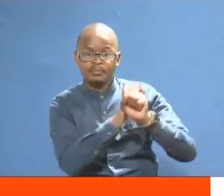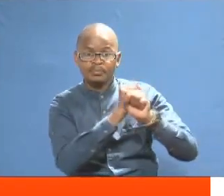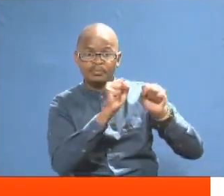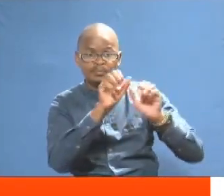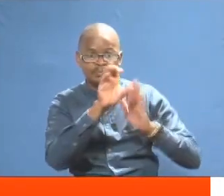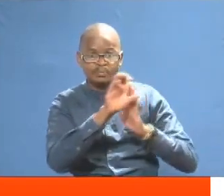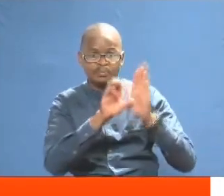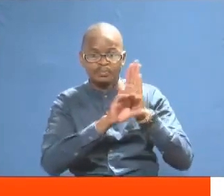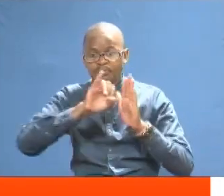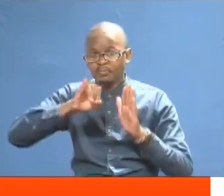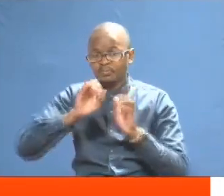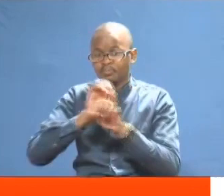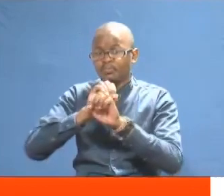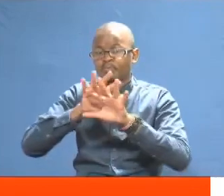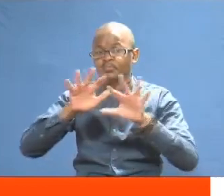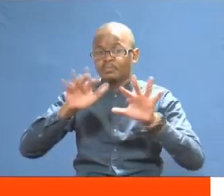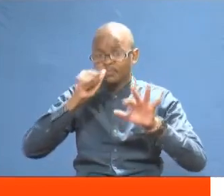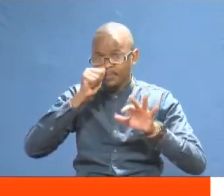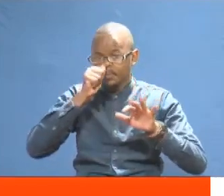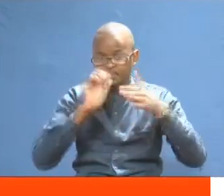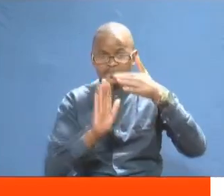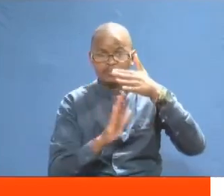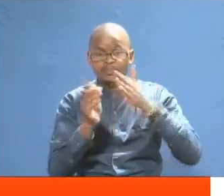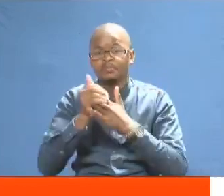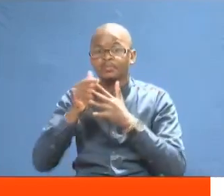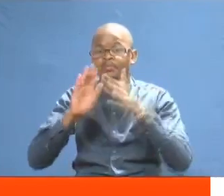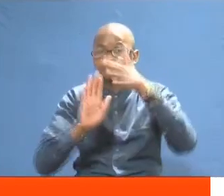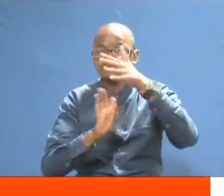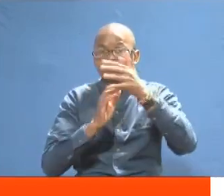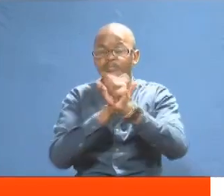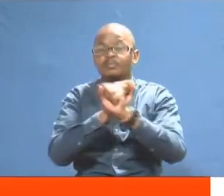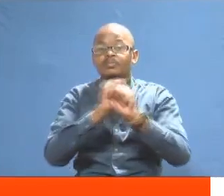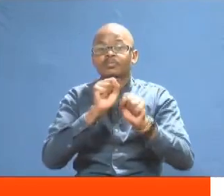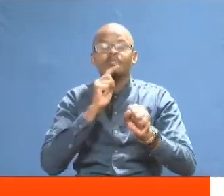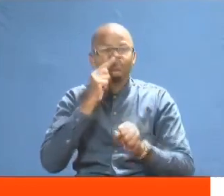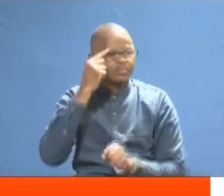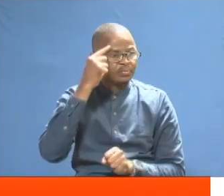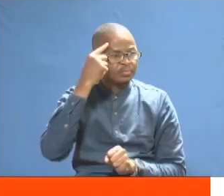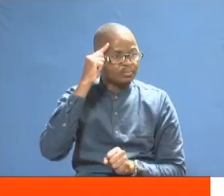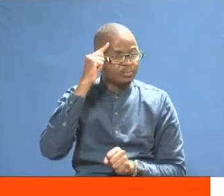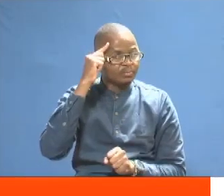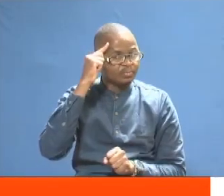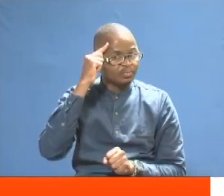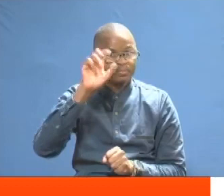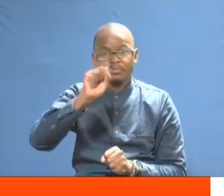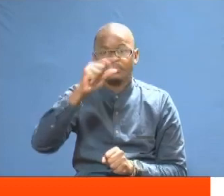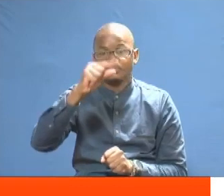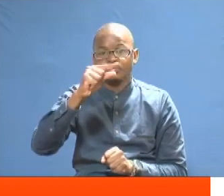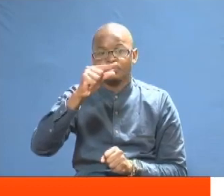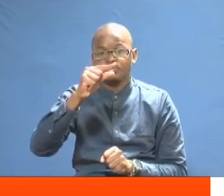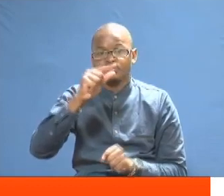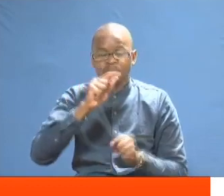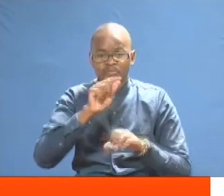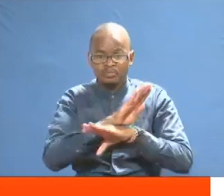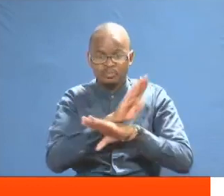The Constitution of Jubilee is very clear that the deputy party leader is the deputy president. So I think the SG and his cronies and